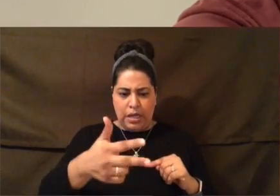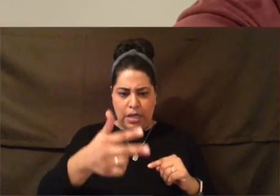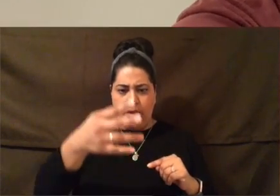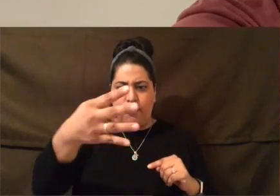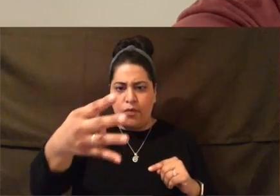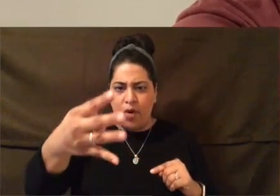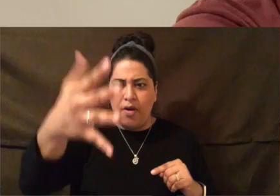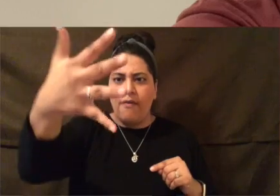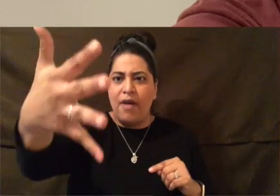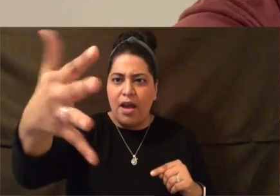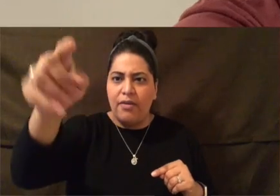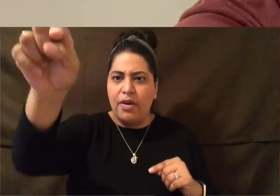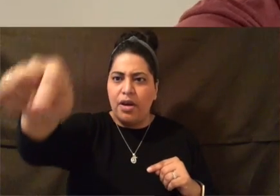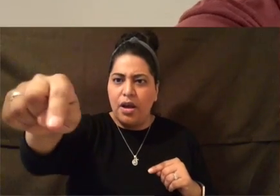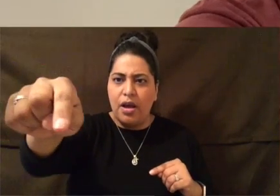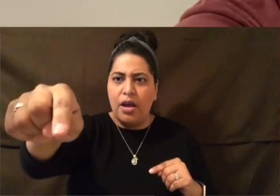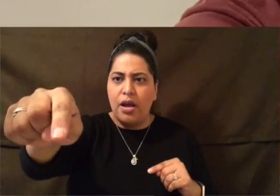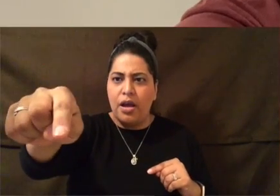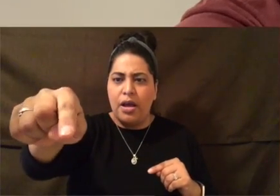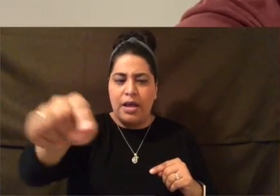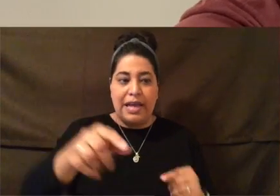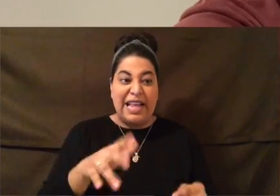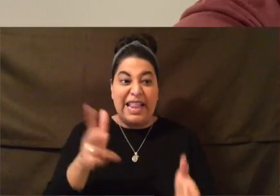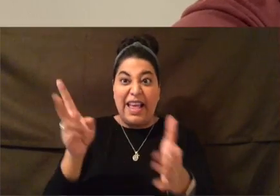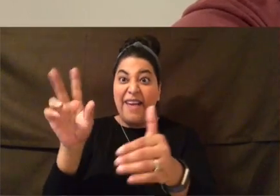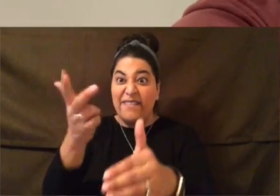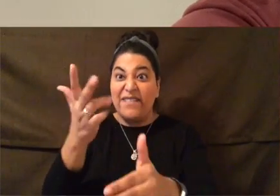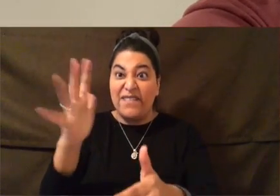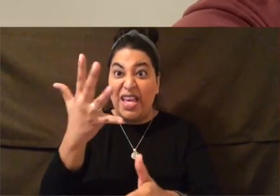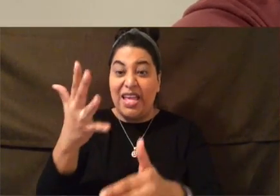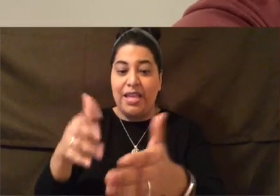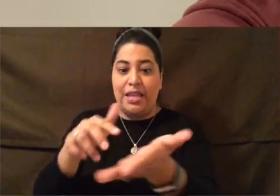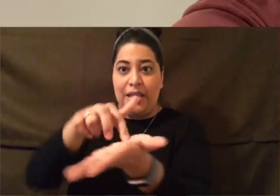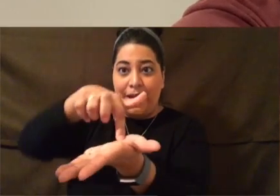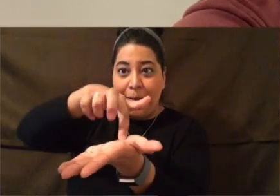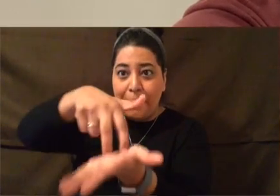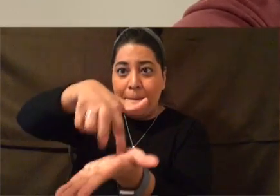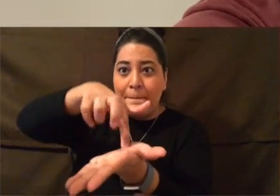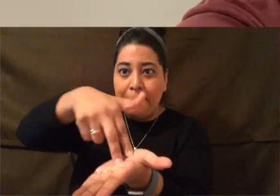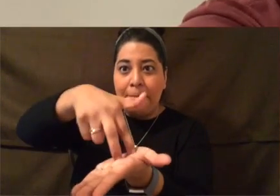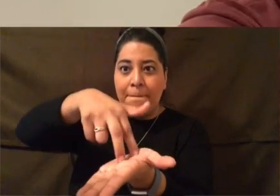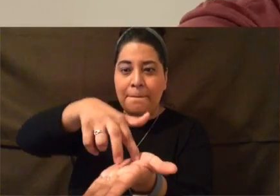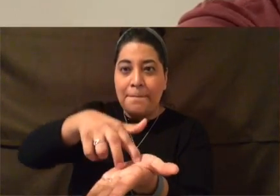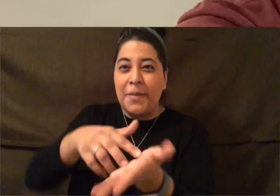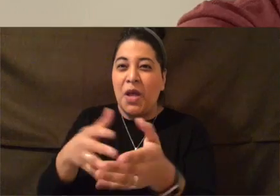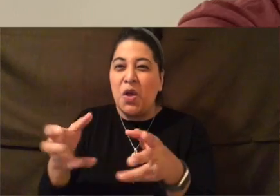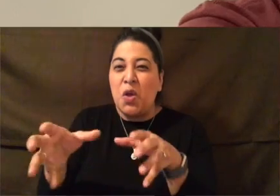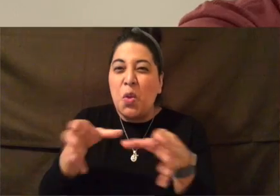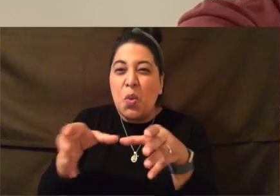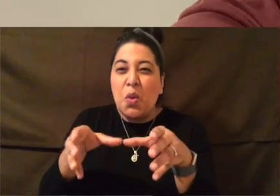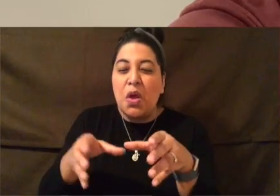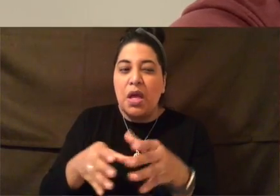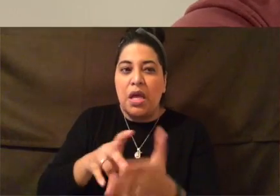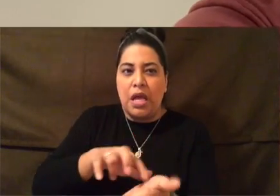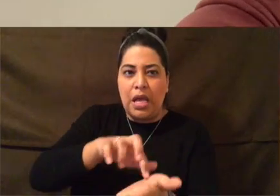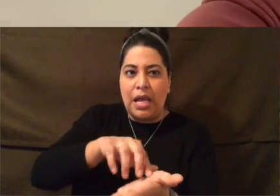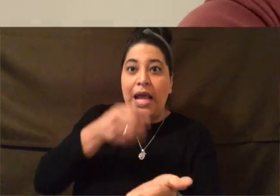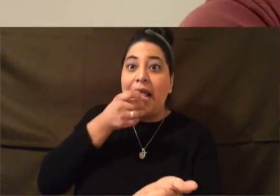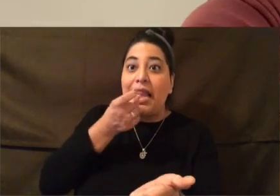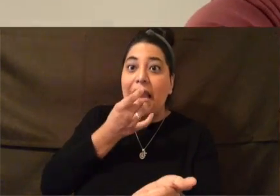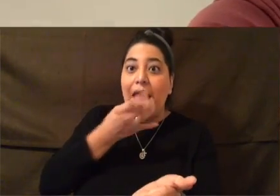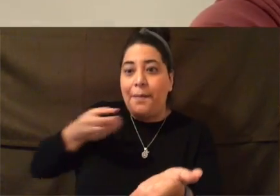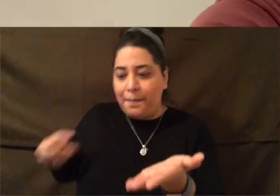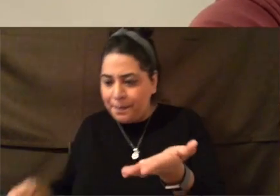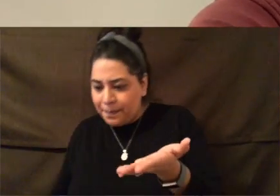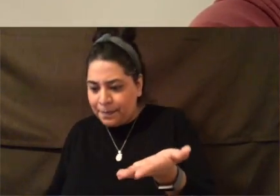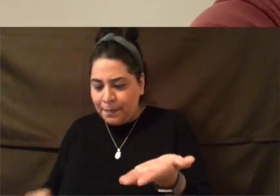2, 3, 4, 5. He stamped on the 5th stone. It was loose. He put the flashlight